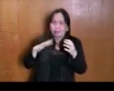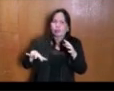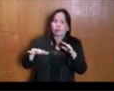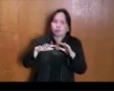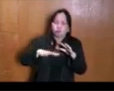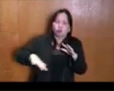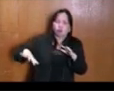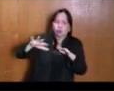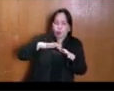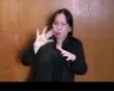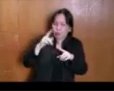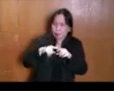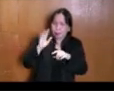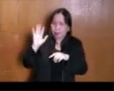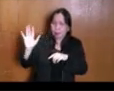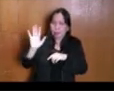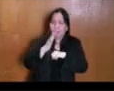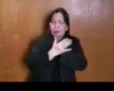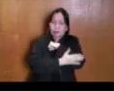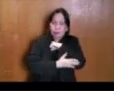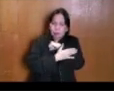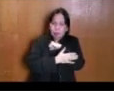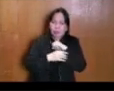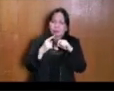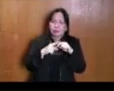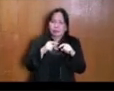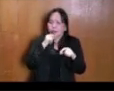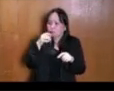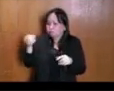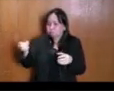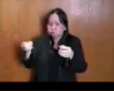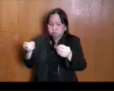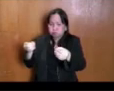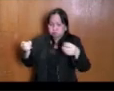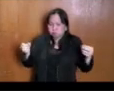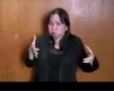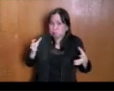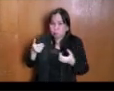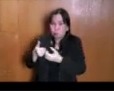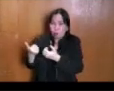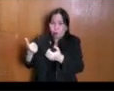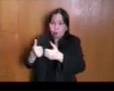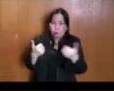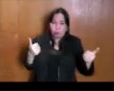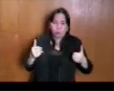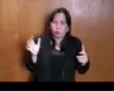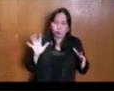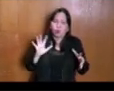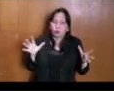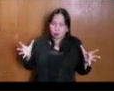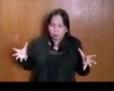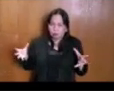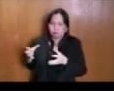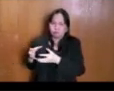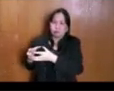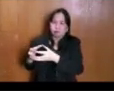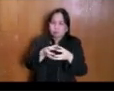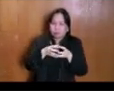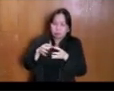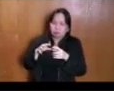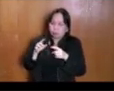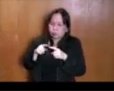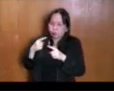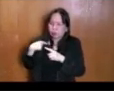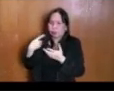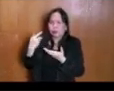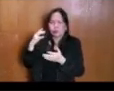nationwide scale. We also need to eliminate data silos across governments and support the development of standards and protocols for